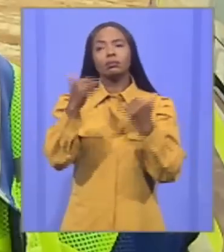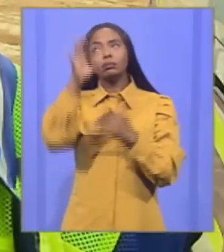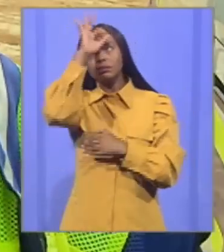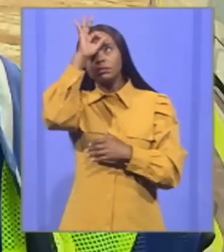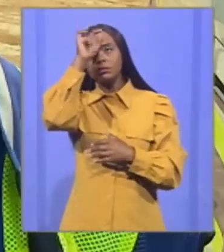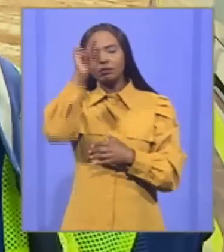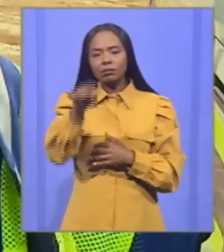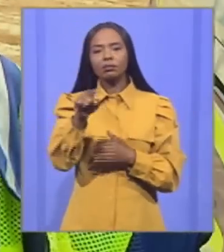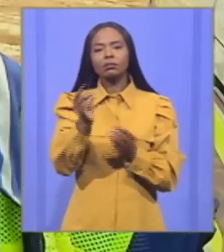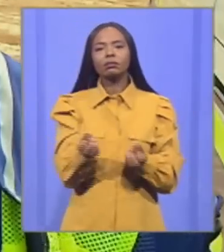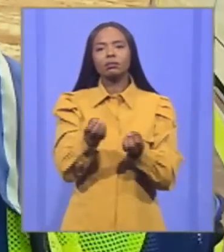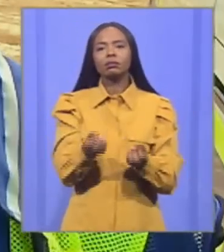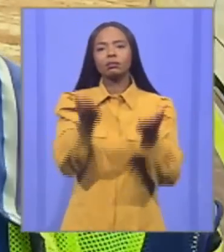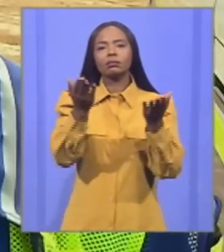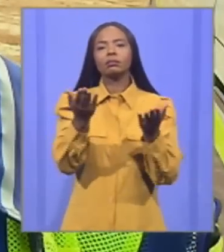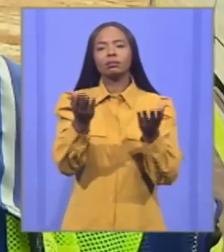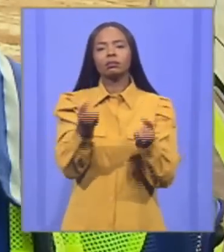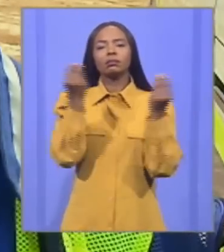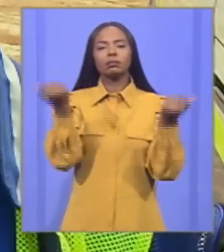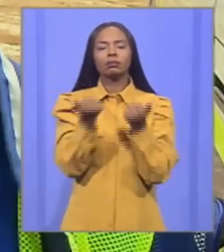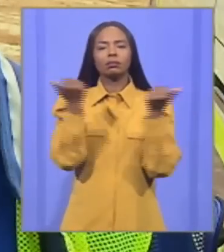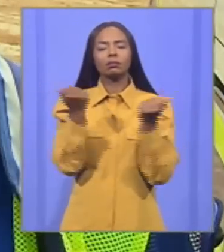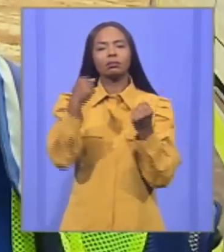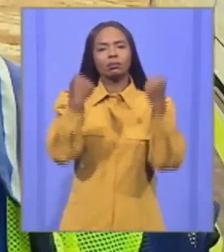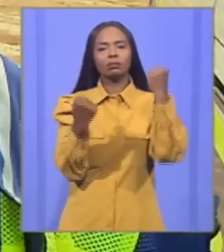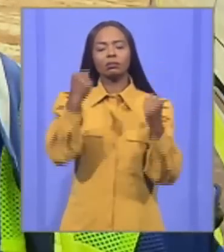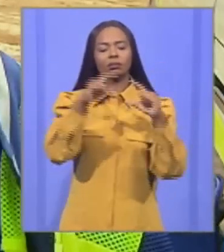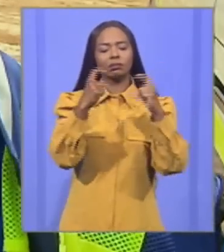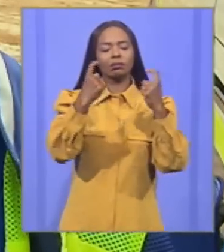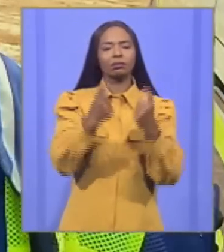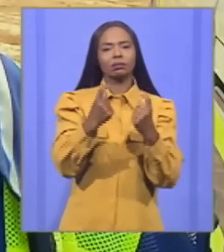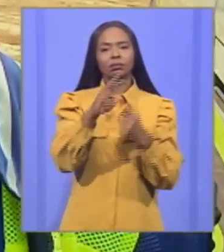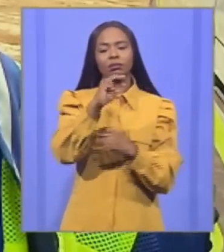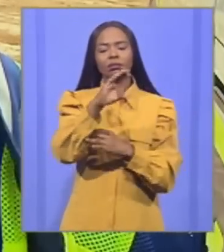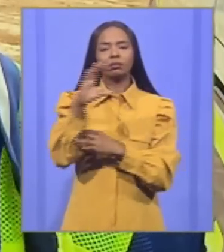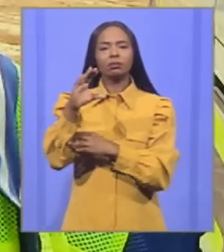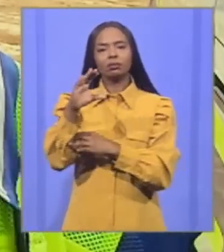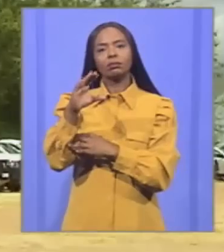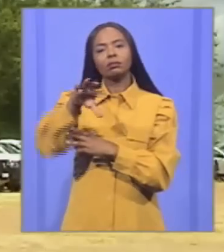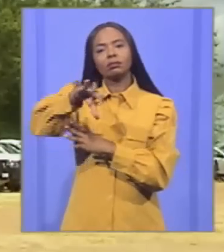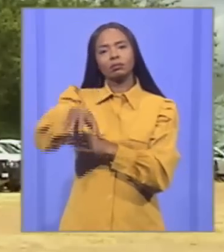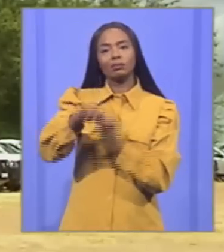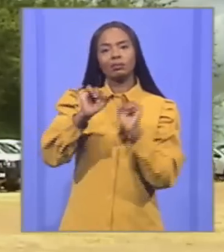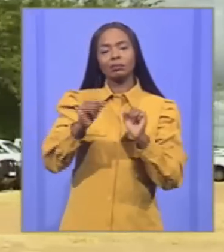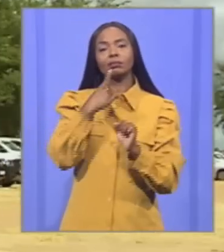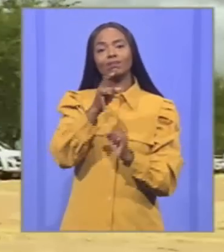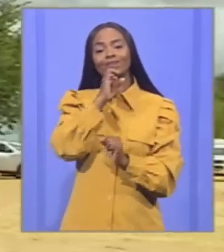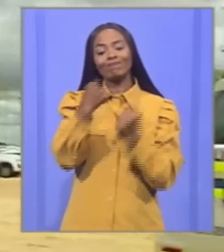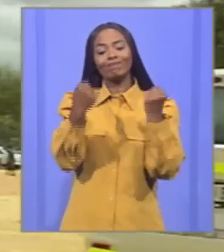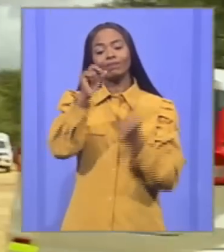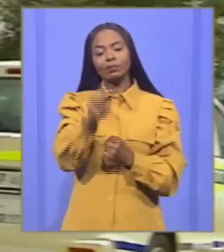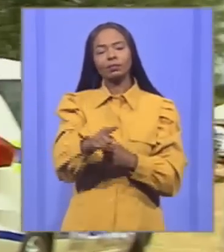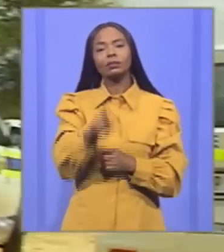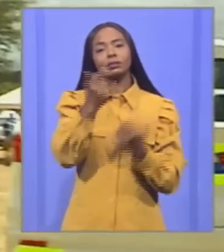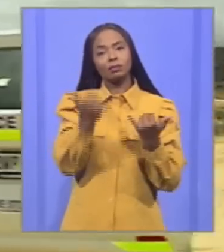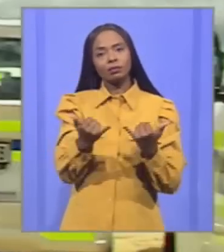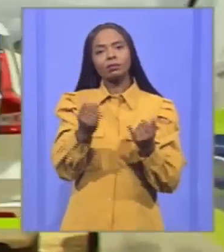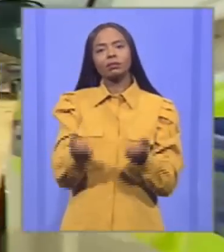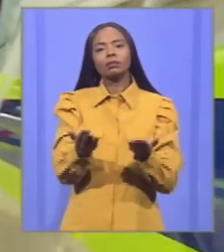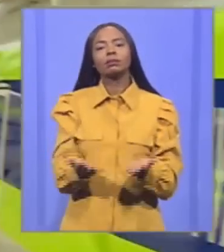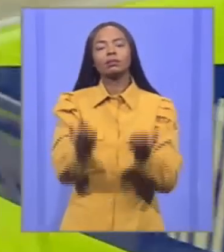dikoloi go tswa go Minister's Office, Provincial Commissioner le MEC wa rena gore šomišang dikoloi tše. Mo nakong e nngwe province e tlile go simolola